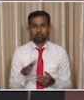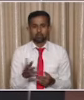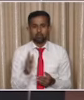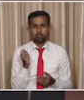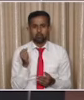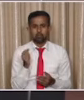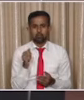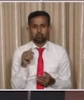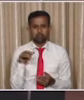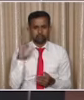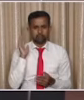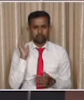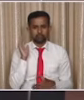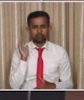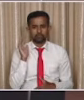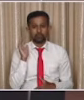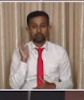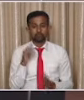when Sri Lanka